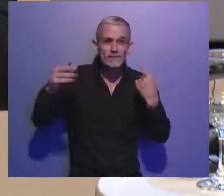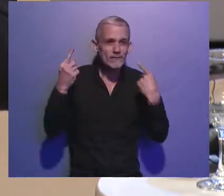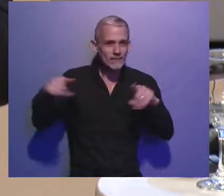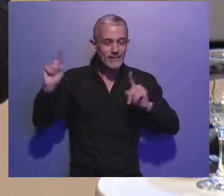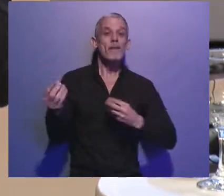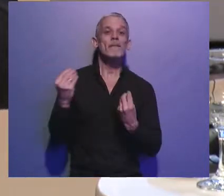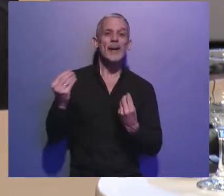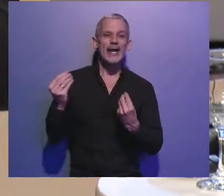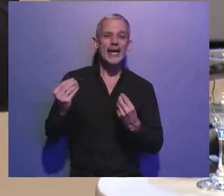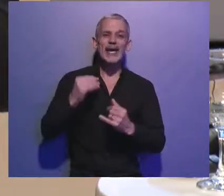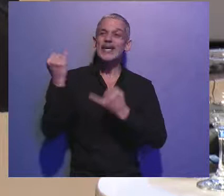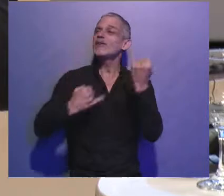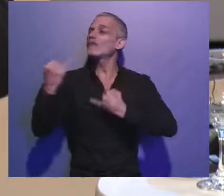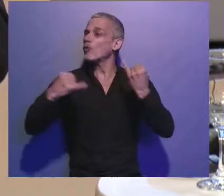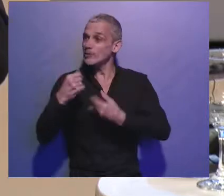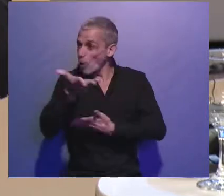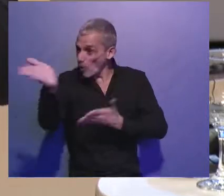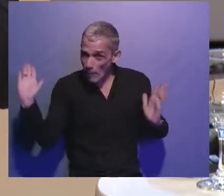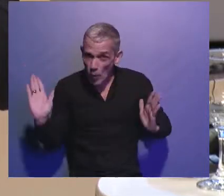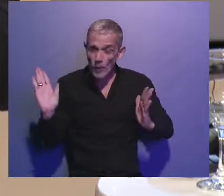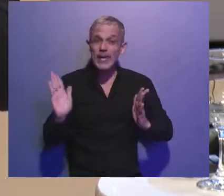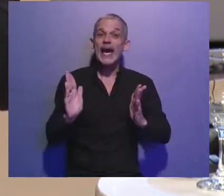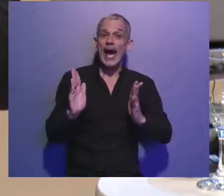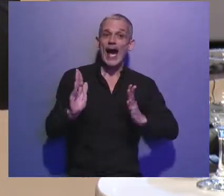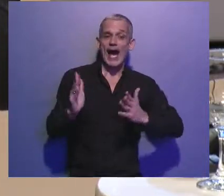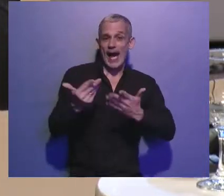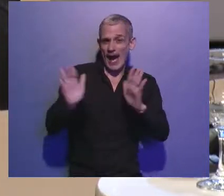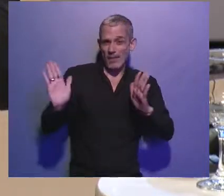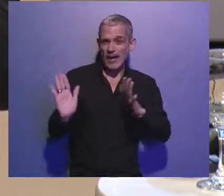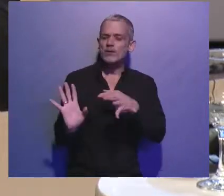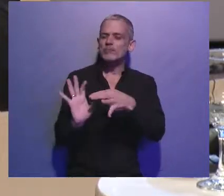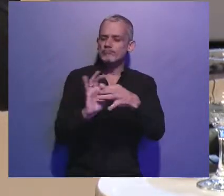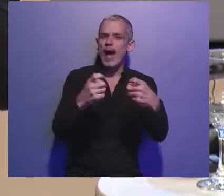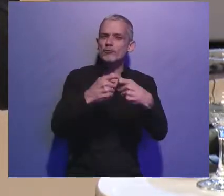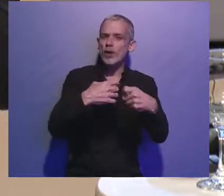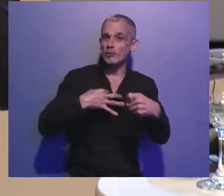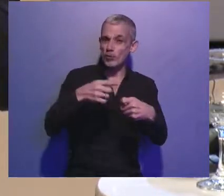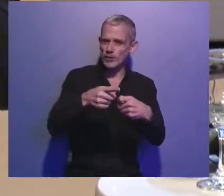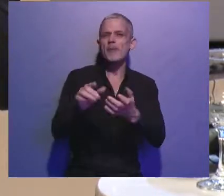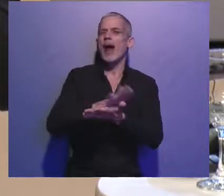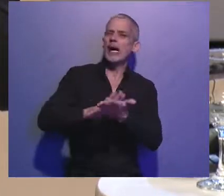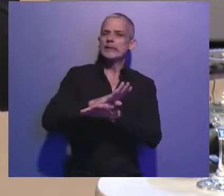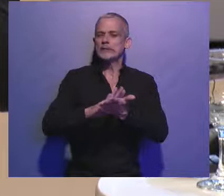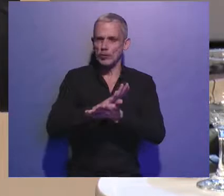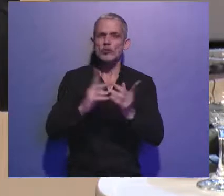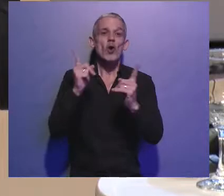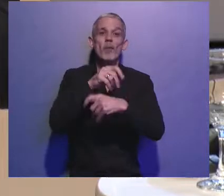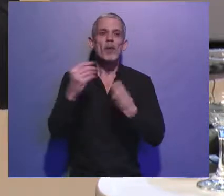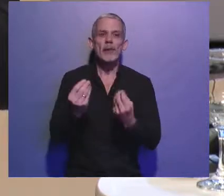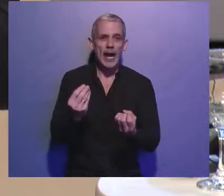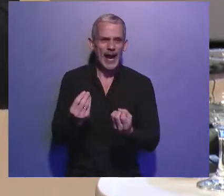account organized civil society to co-create. The continued work of those labs relates to